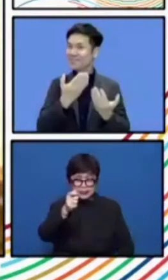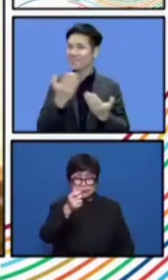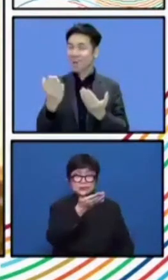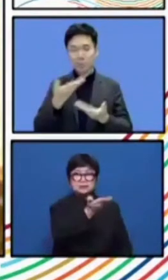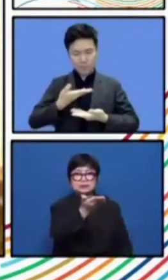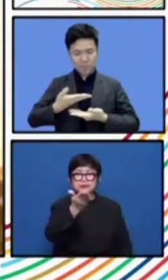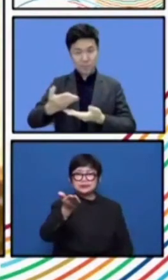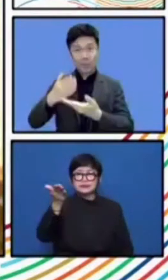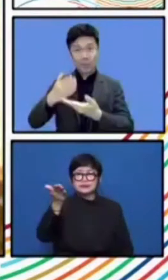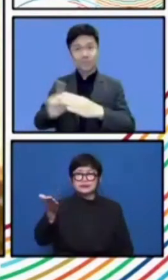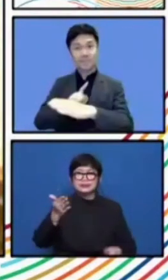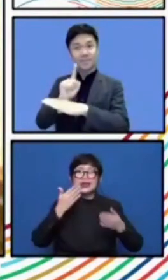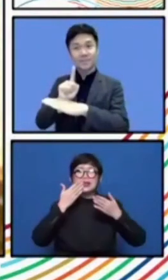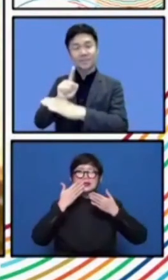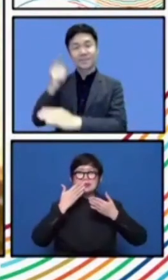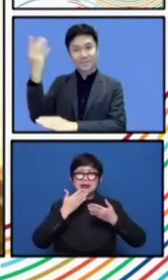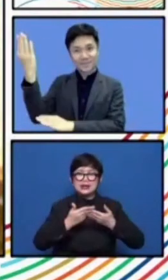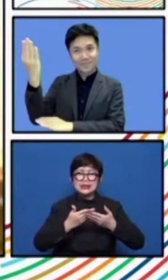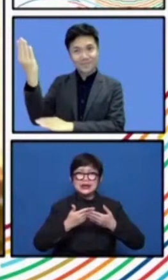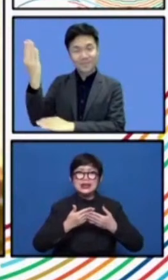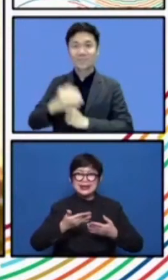for Round Table Three